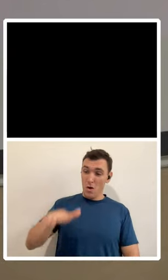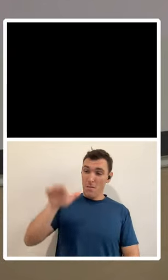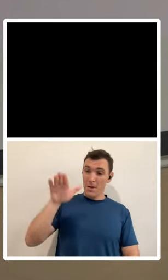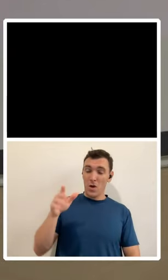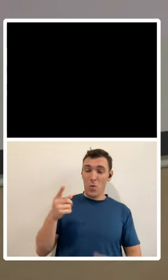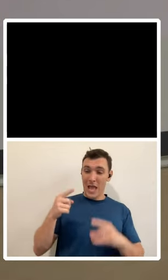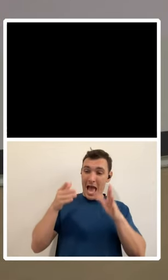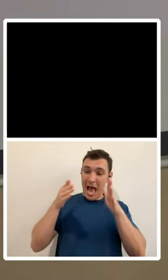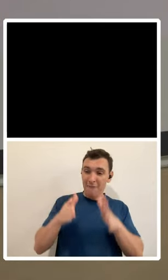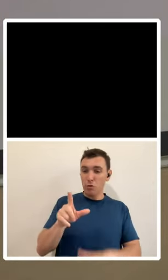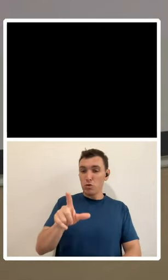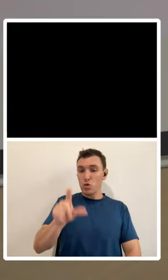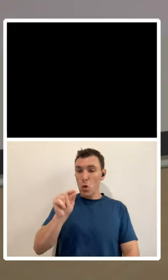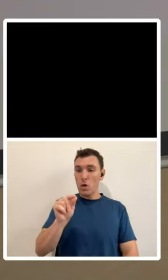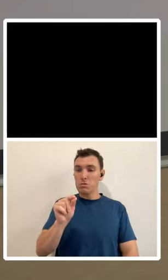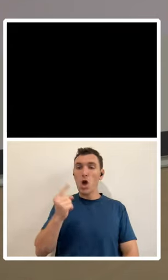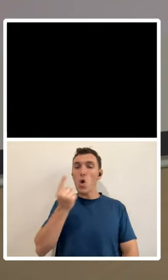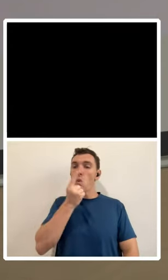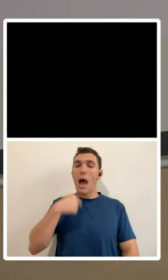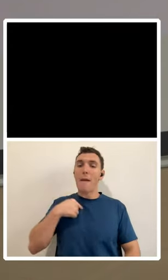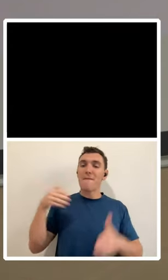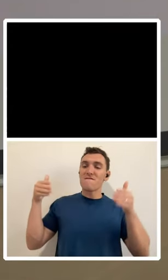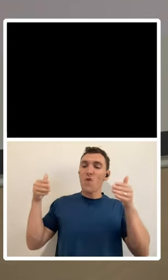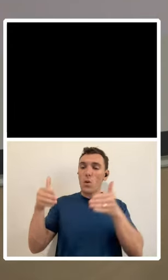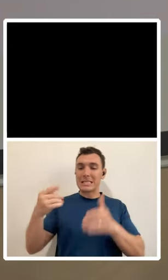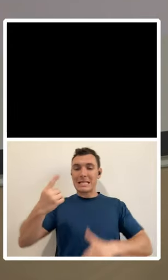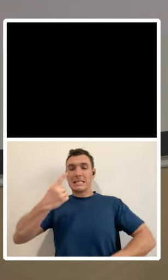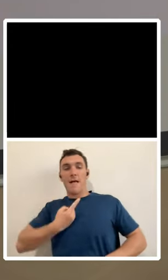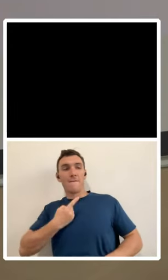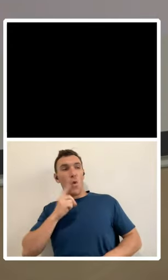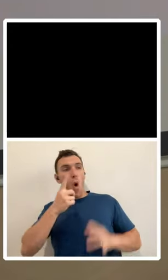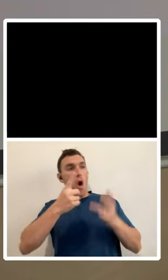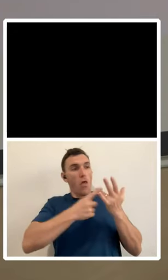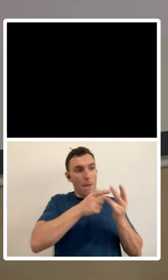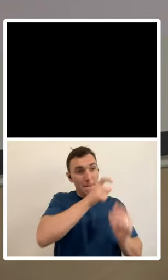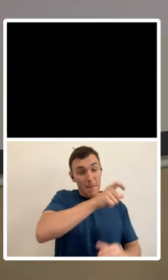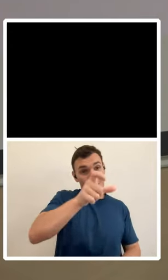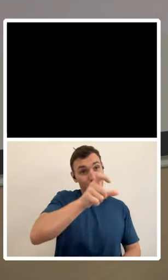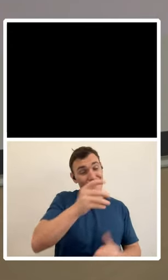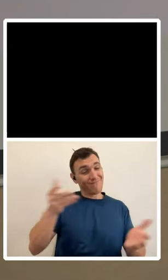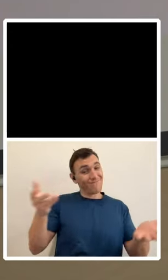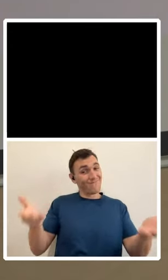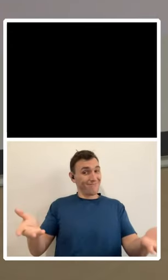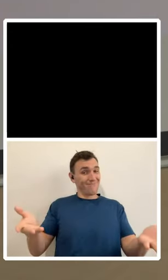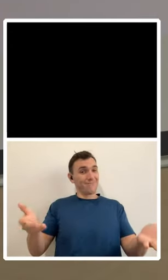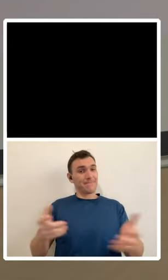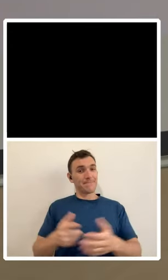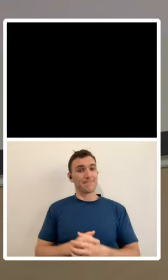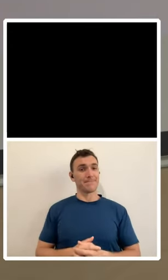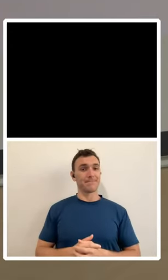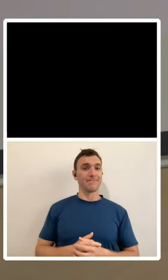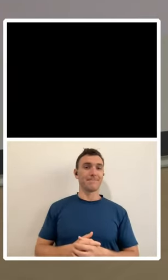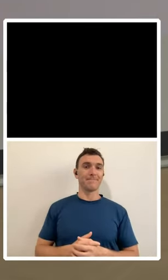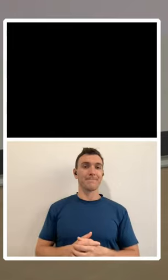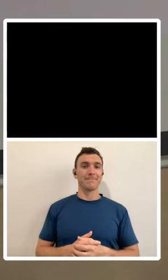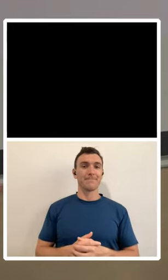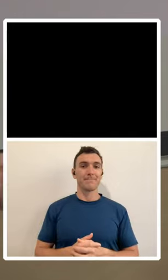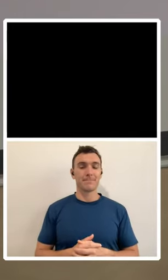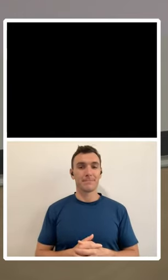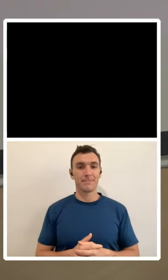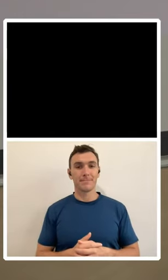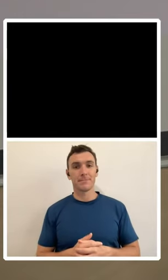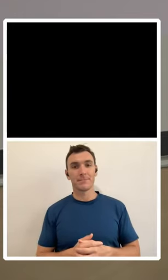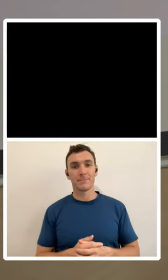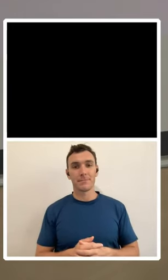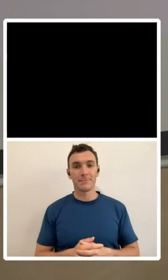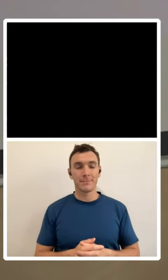question that I was desperate to ask you while I was sat up here, which was your favourite rule of life, because in the book, can't believe somebody tried to make you cut that bit out. It's literally